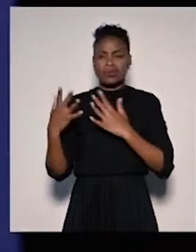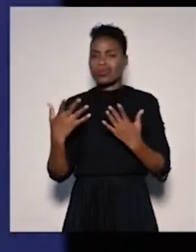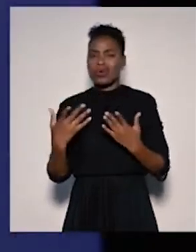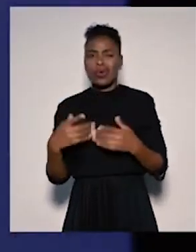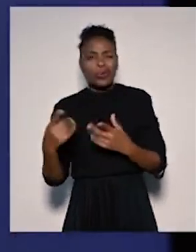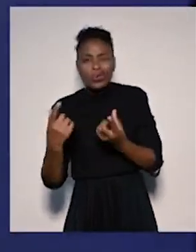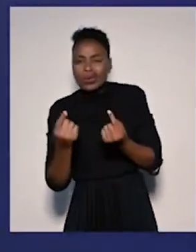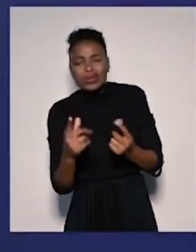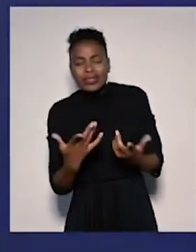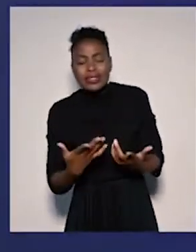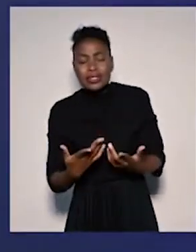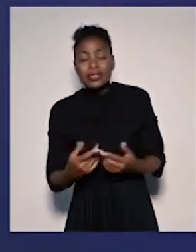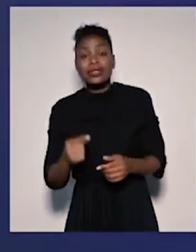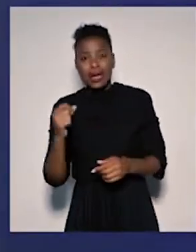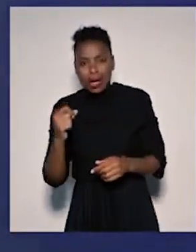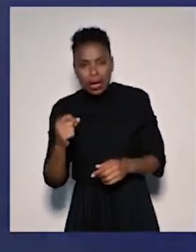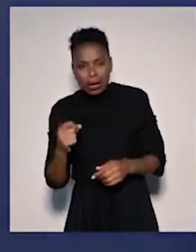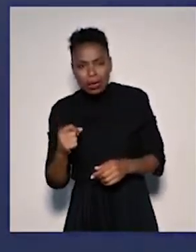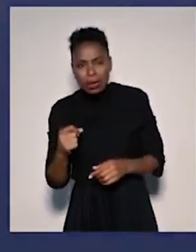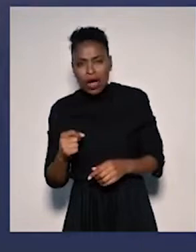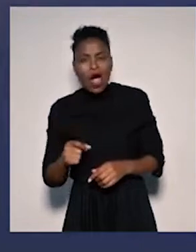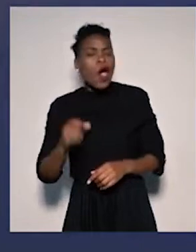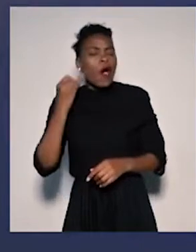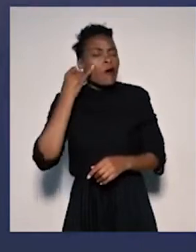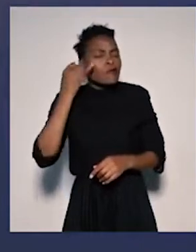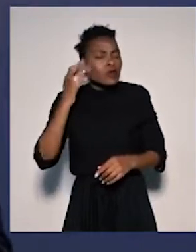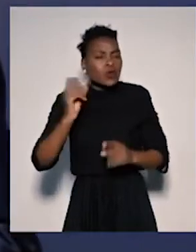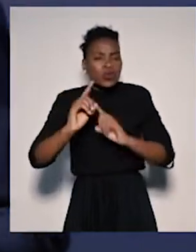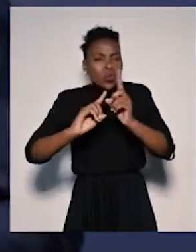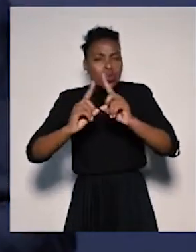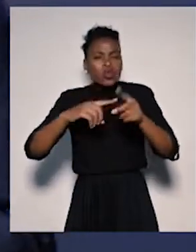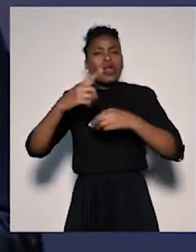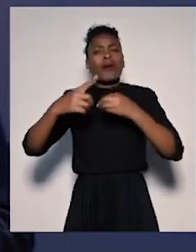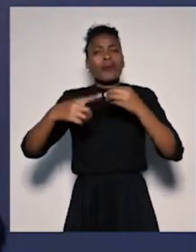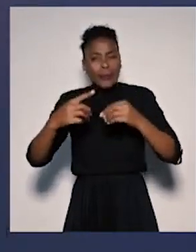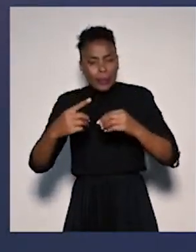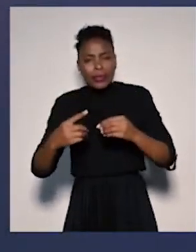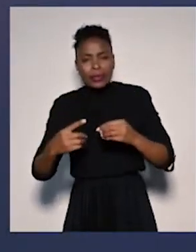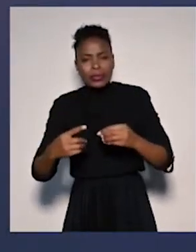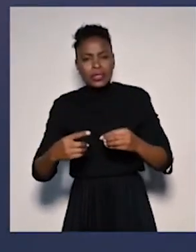iyuntu. Siyantu. If you talk to people who know culture, Siyantu,